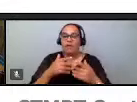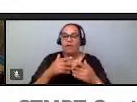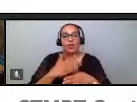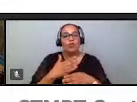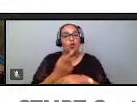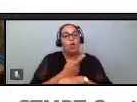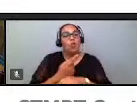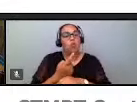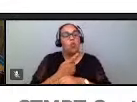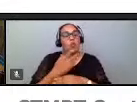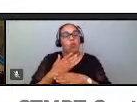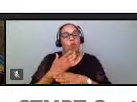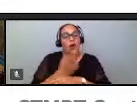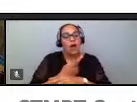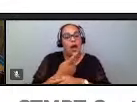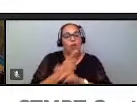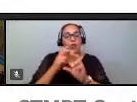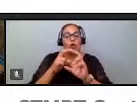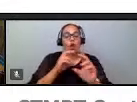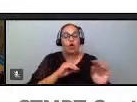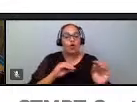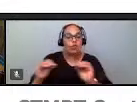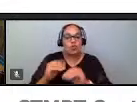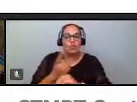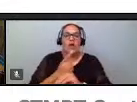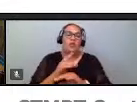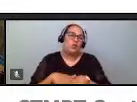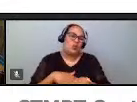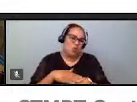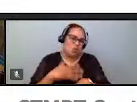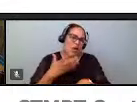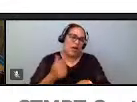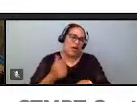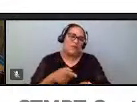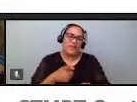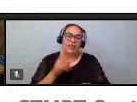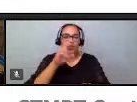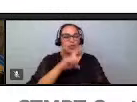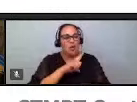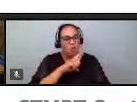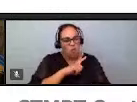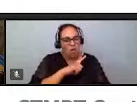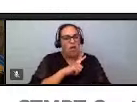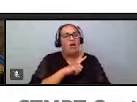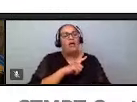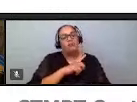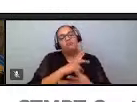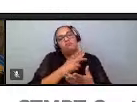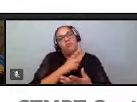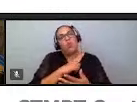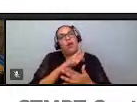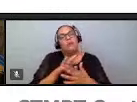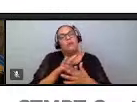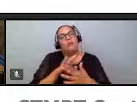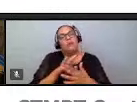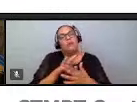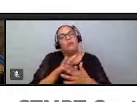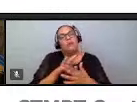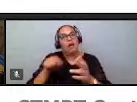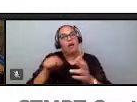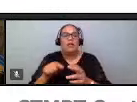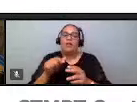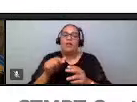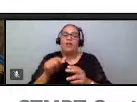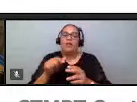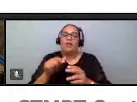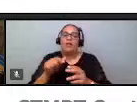hours and the container moves per hour is very slow this one of the reasons being obviously because the terminal is does not